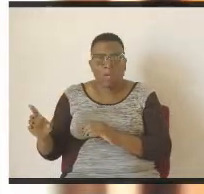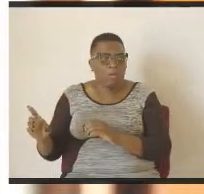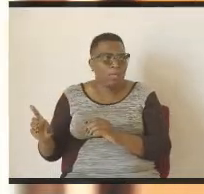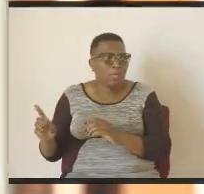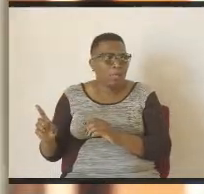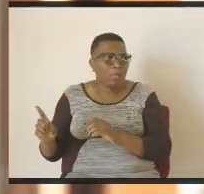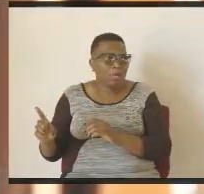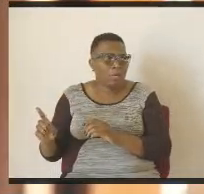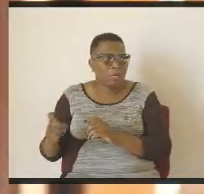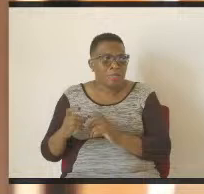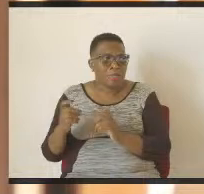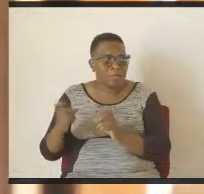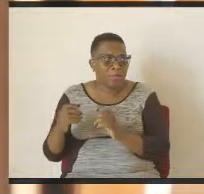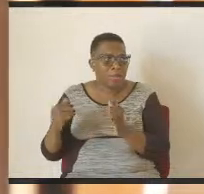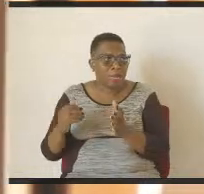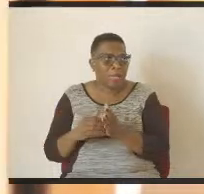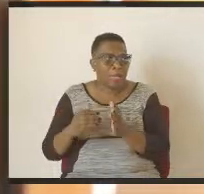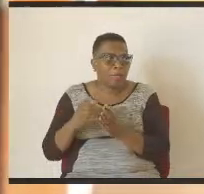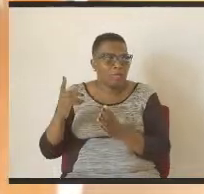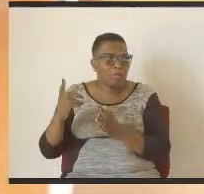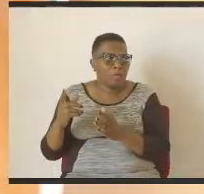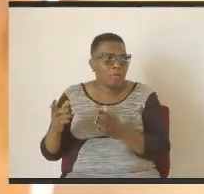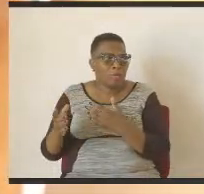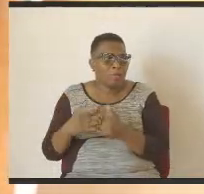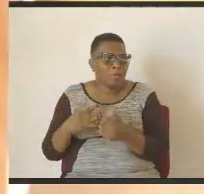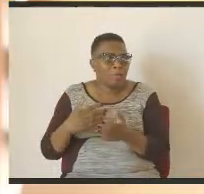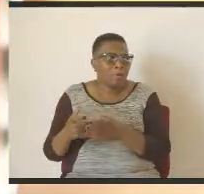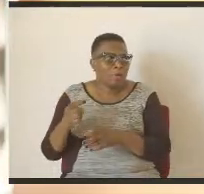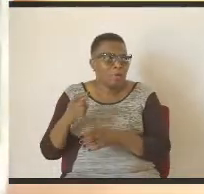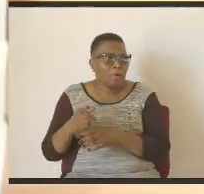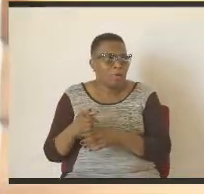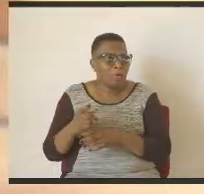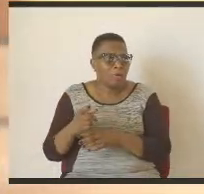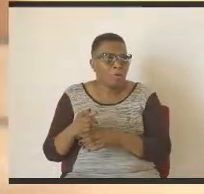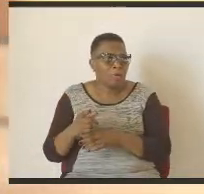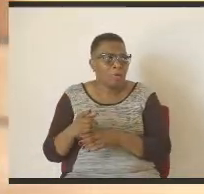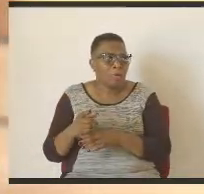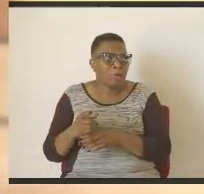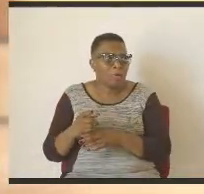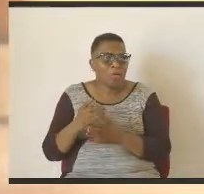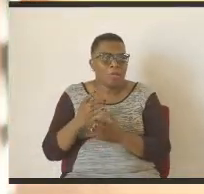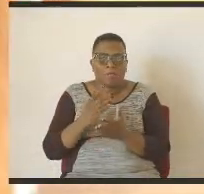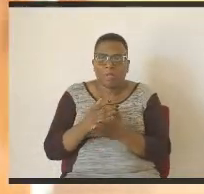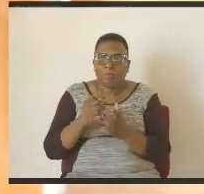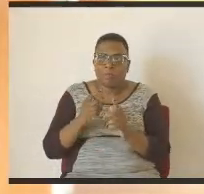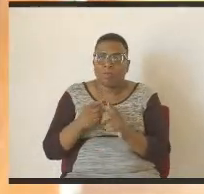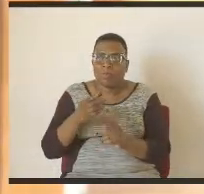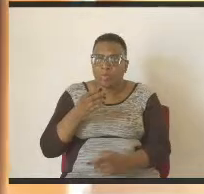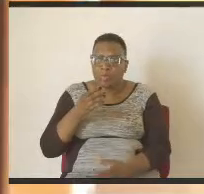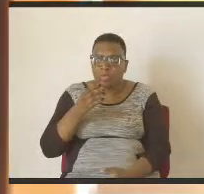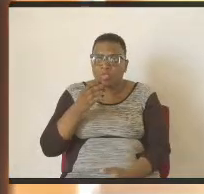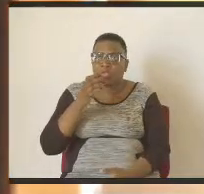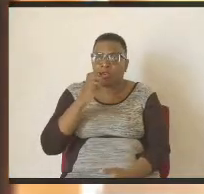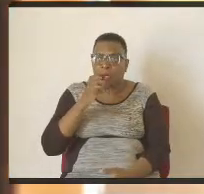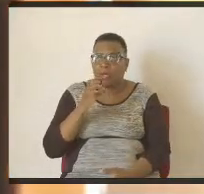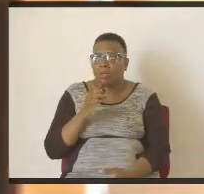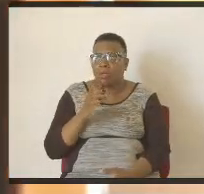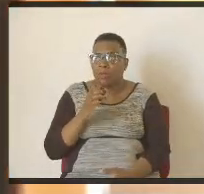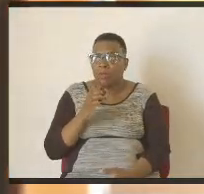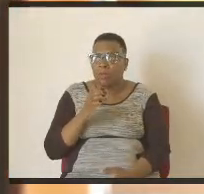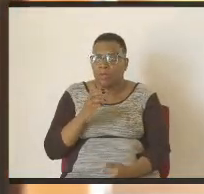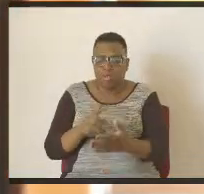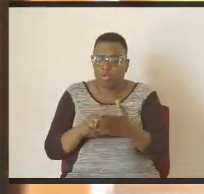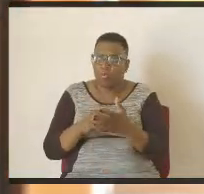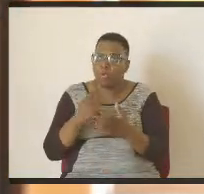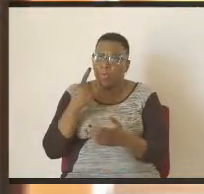Even when he got a reprieve to drink, yes, as was read, just to drink so that